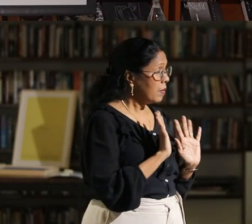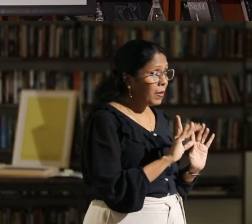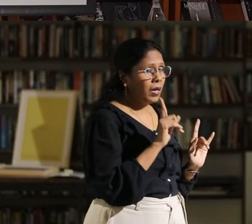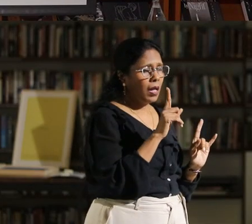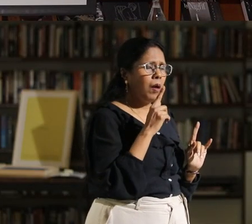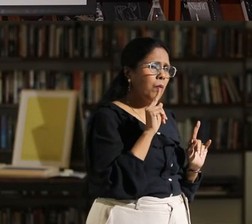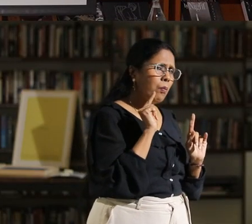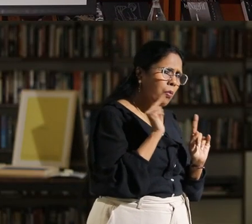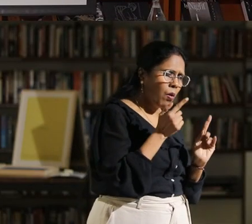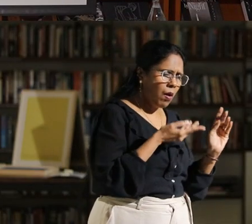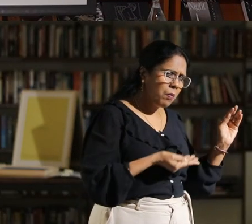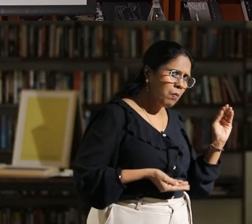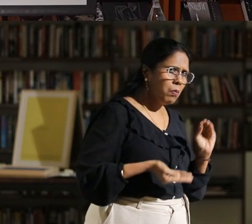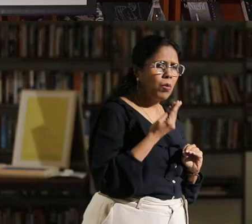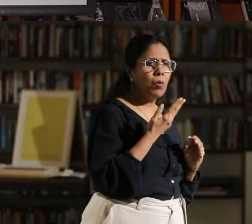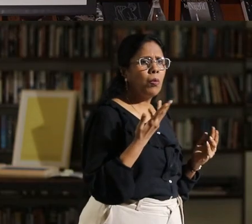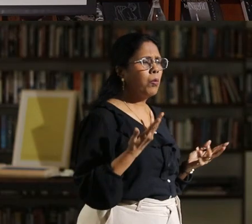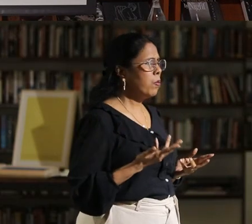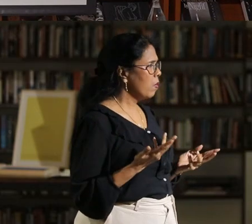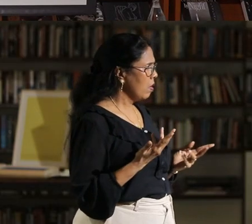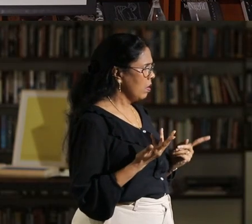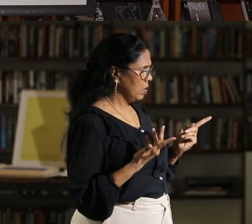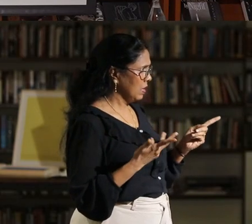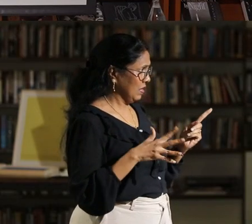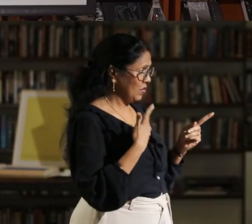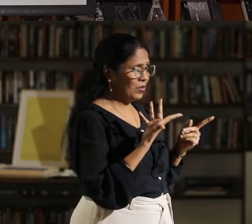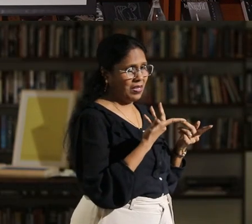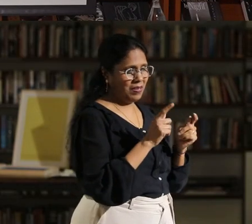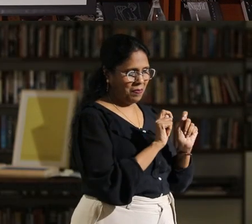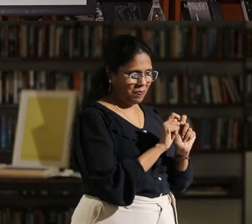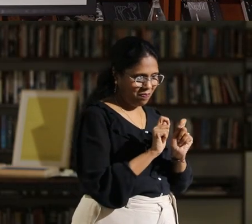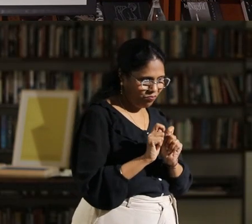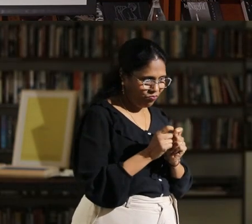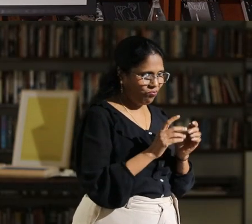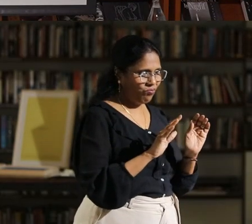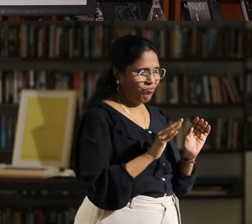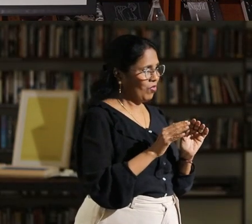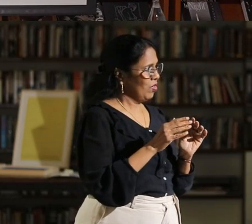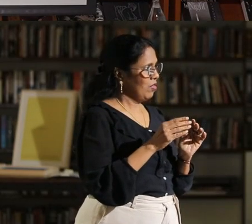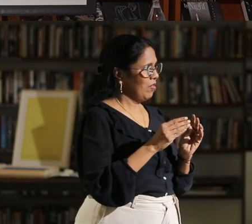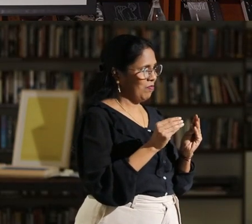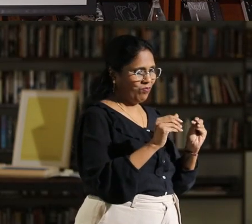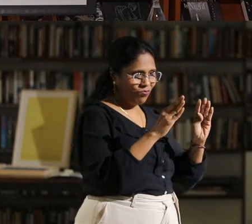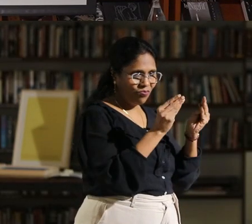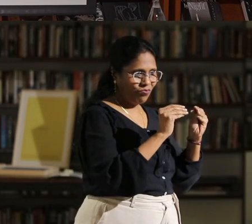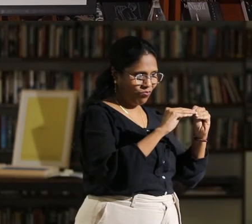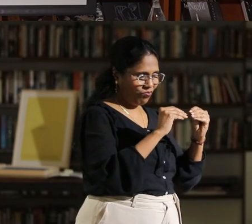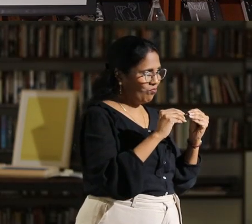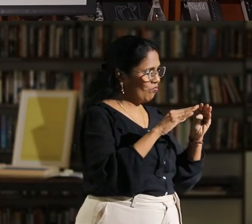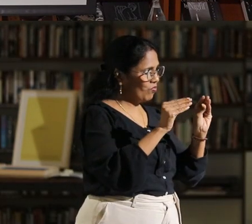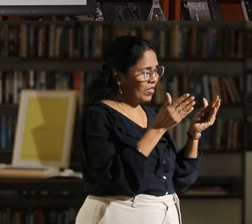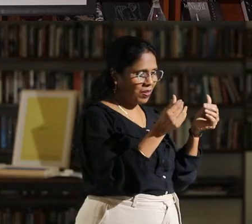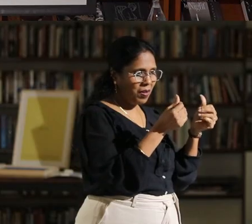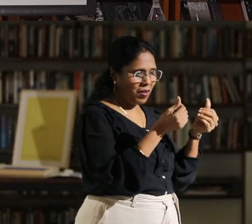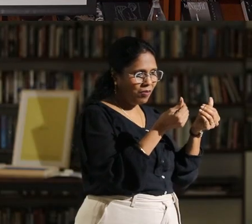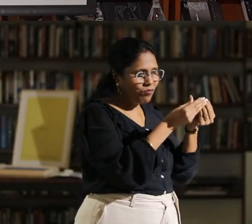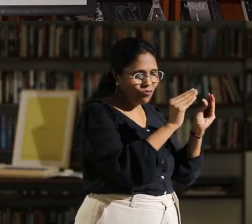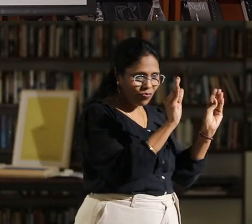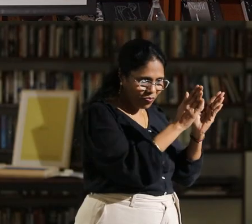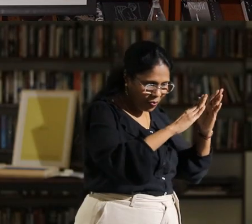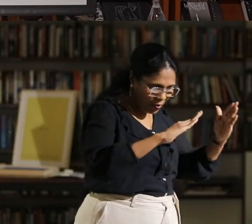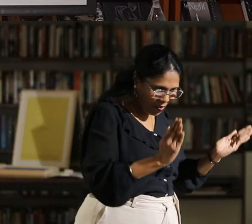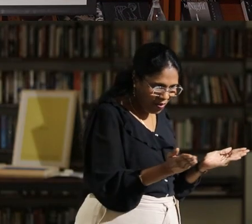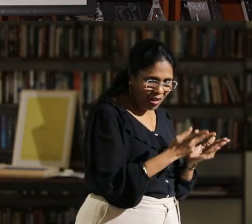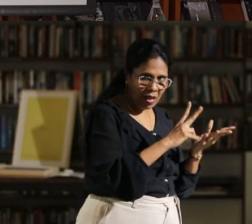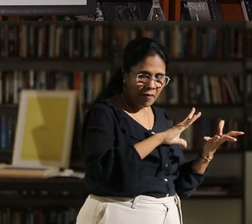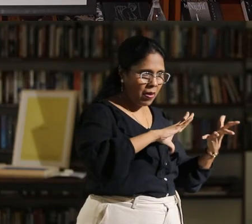the point, after this potter's work was shown, we had singers, local